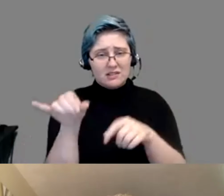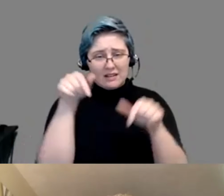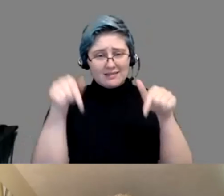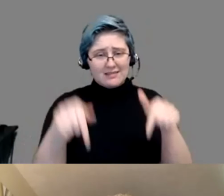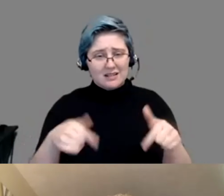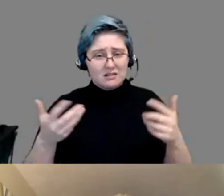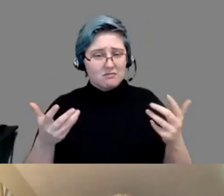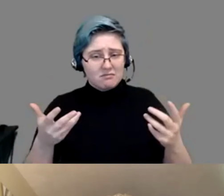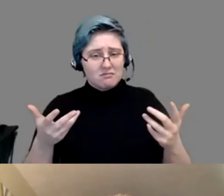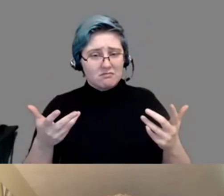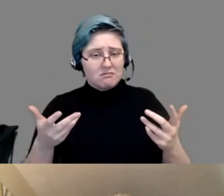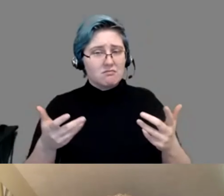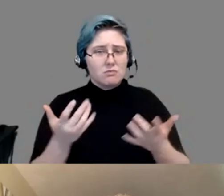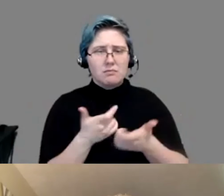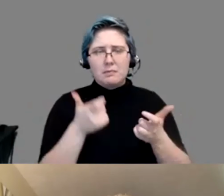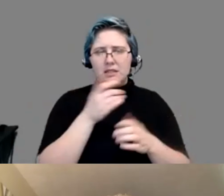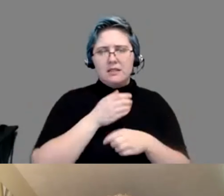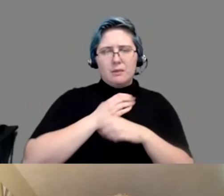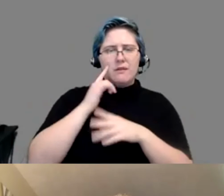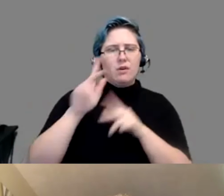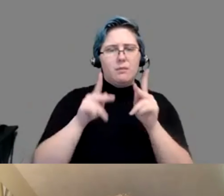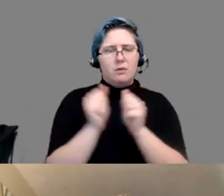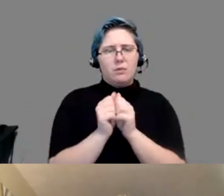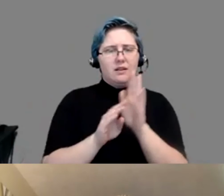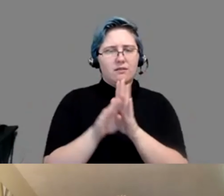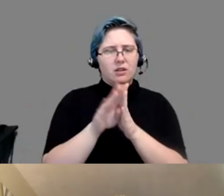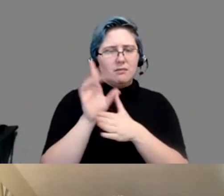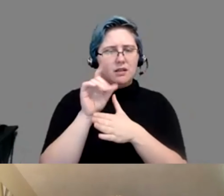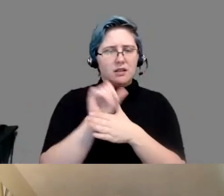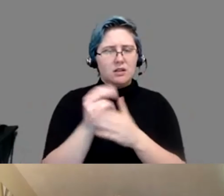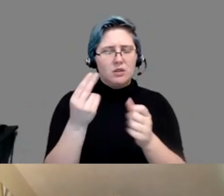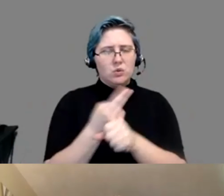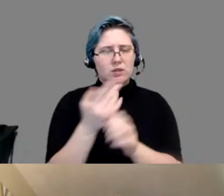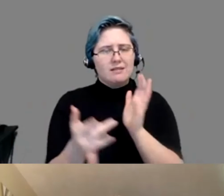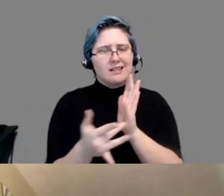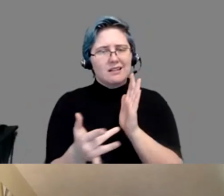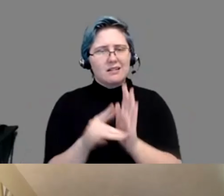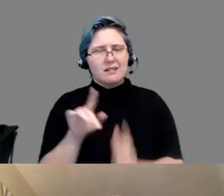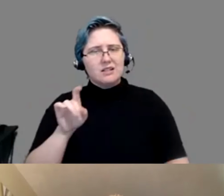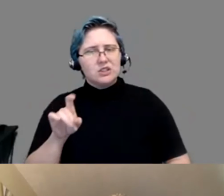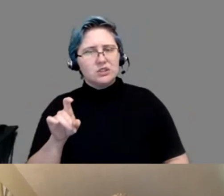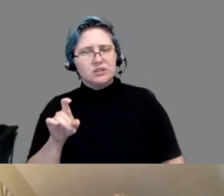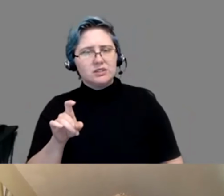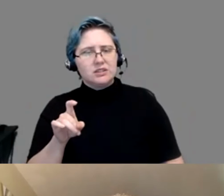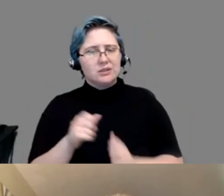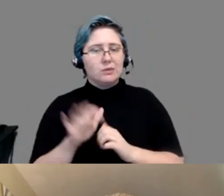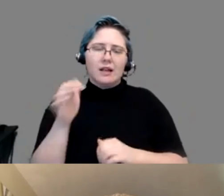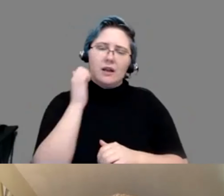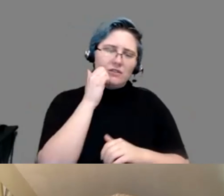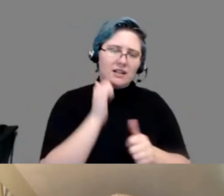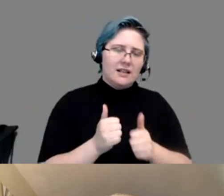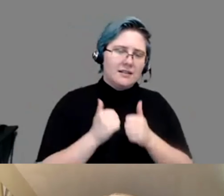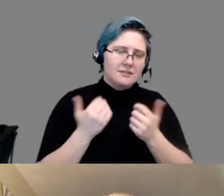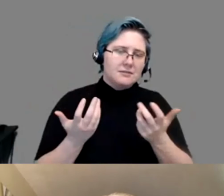here? And what is the biggest barrier to people with developmental disabilities using technology in their everyday